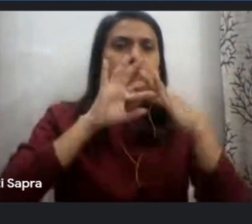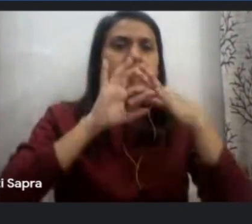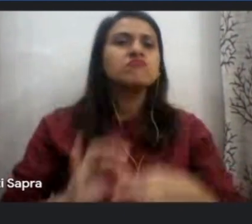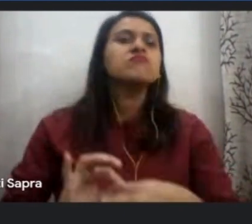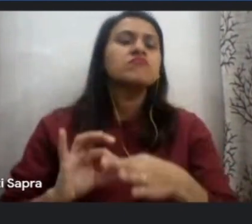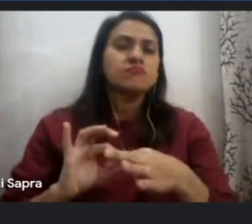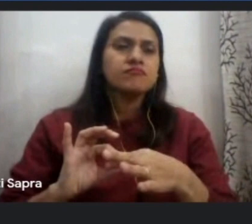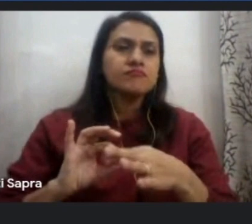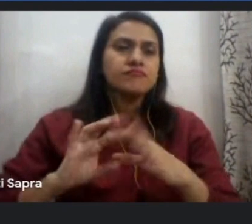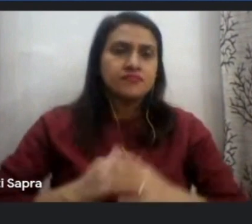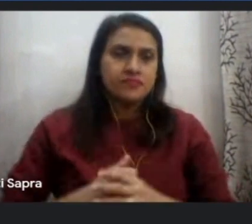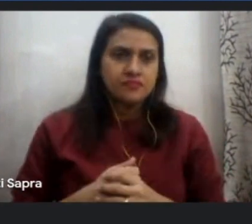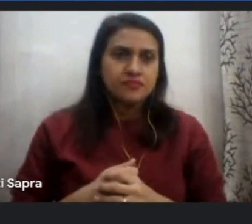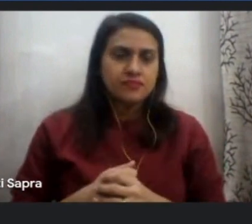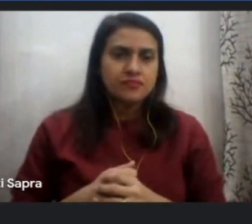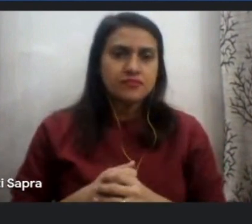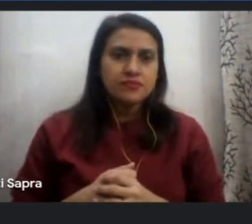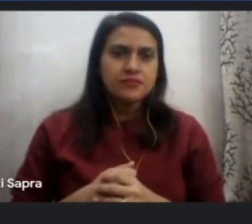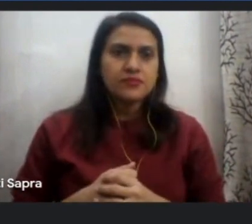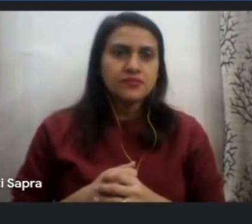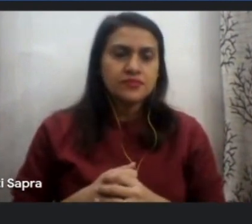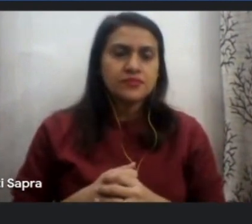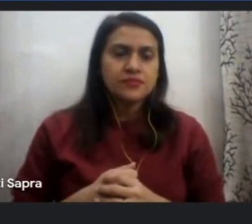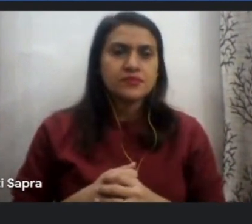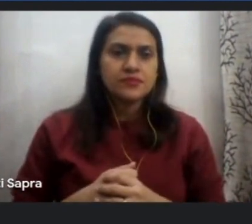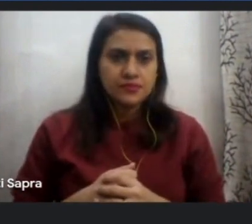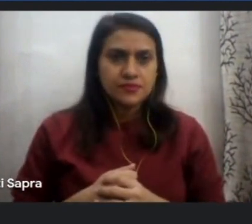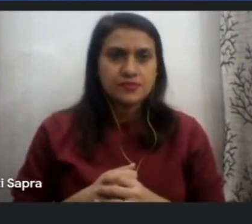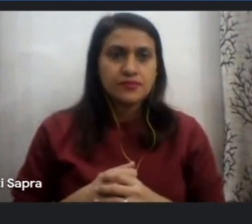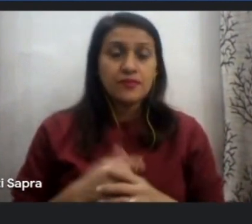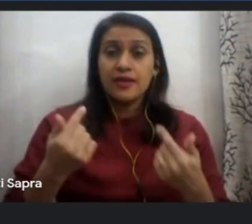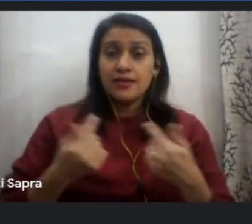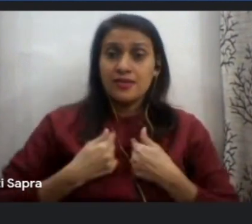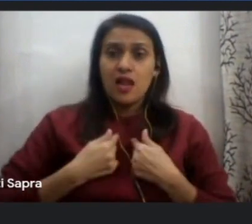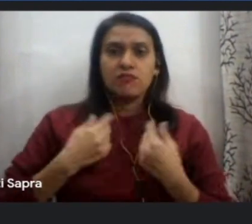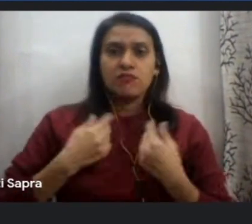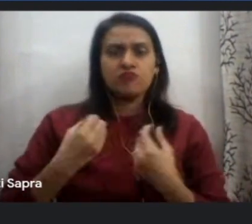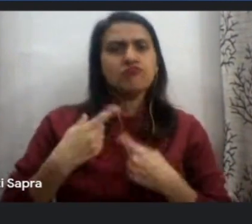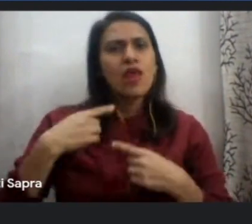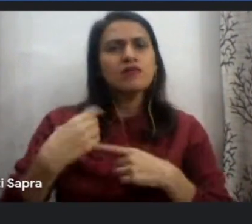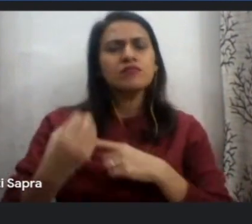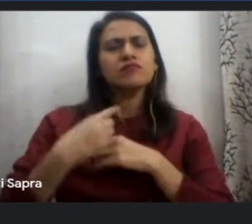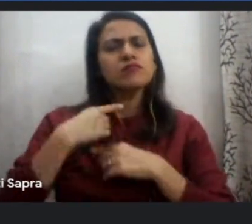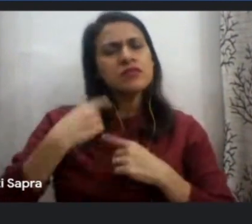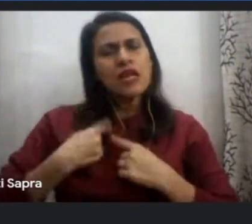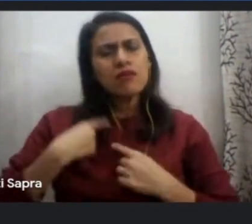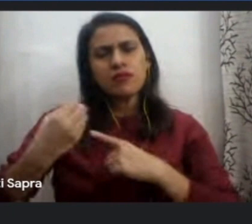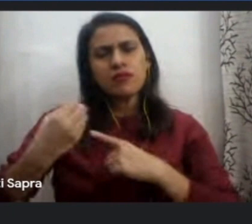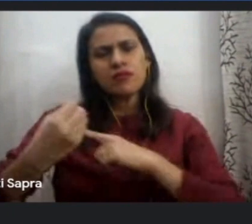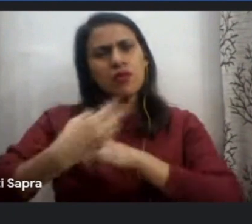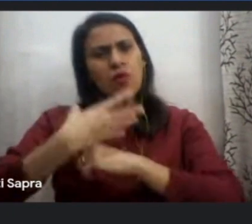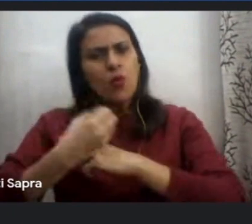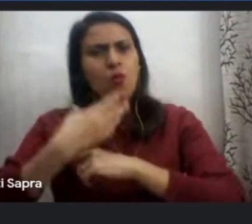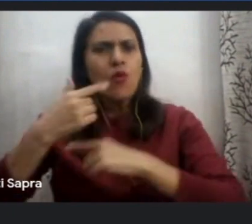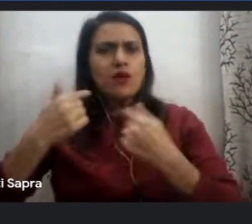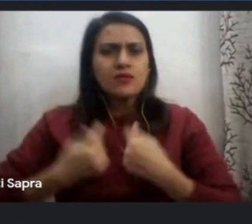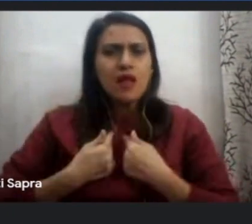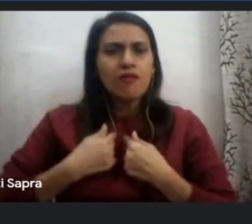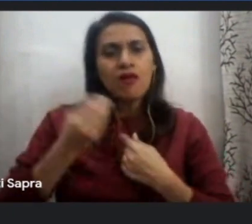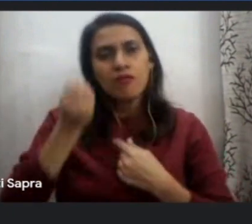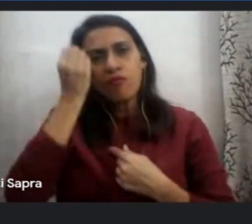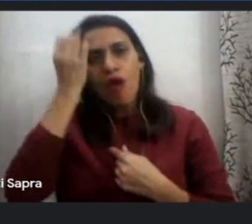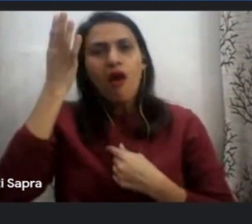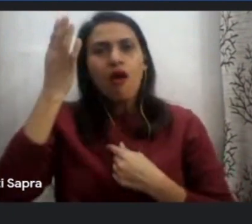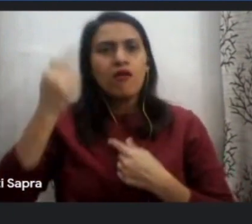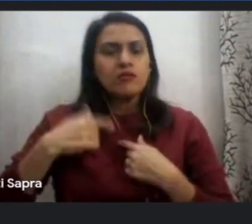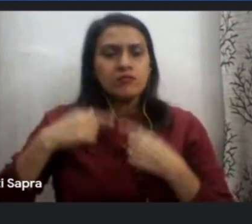right? So from that perspective, here, self-advocates talking about themselves is a way to destigmatize,